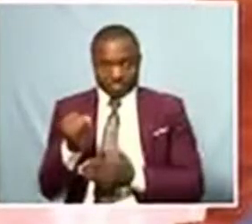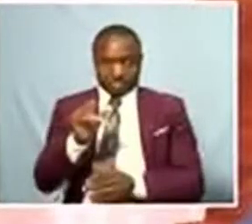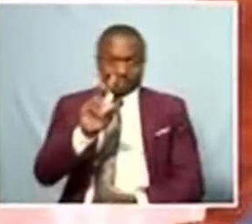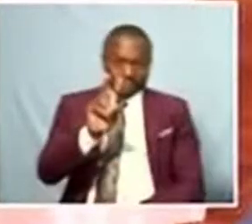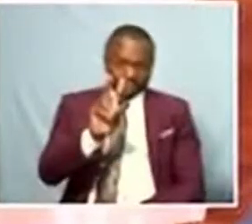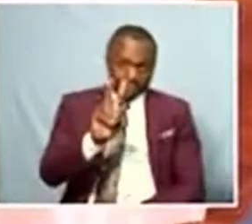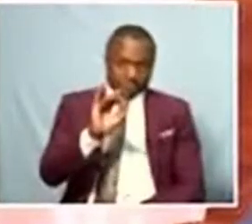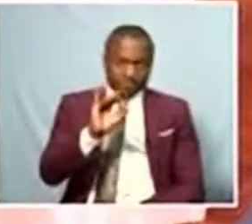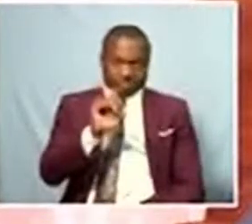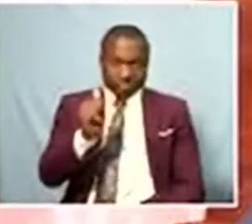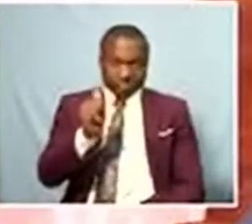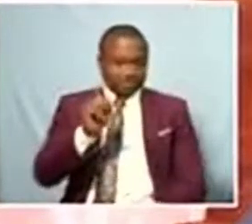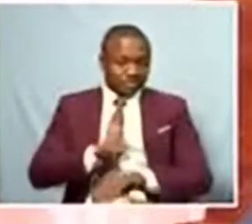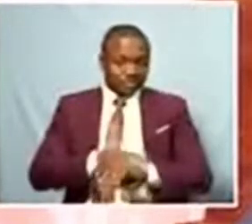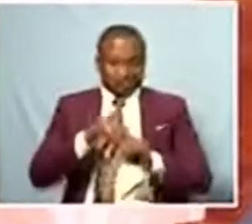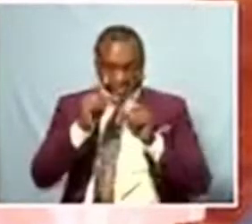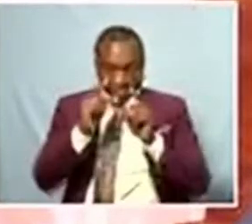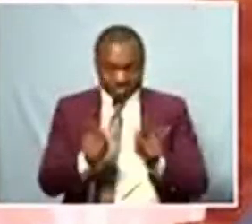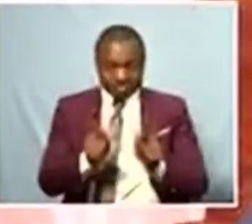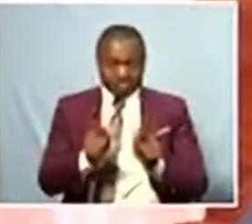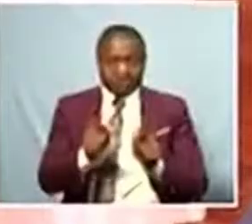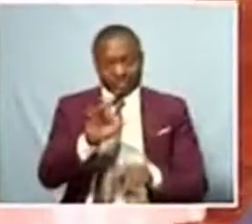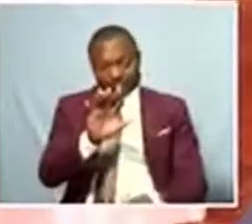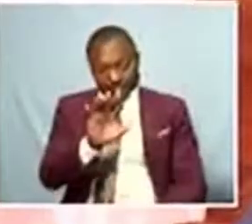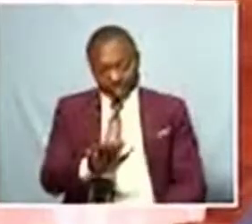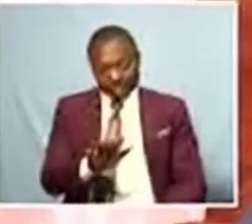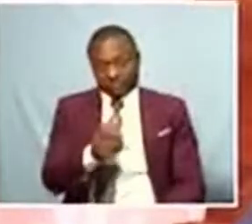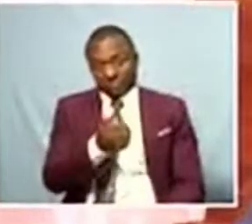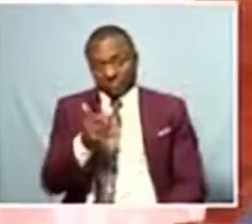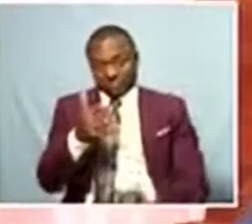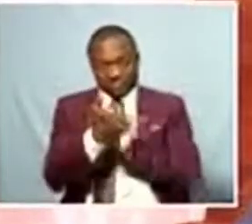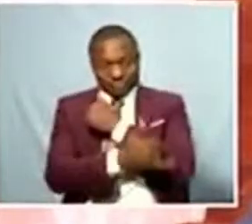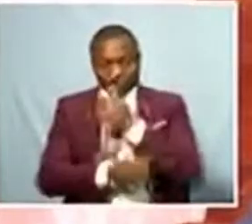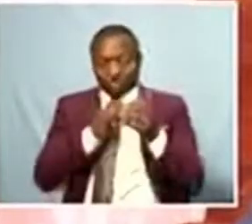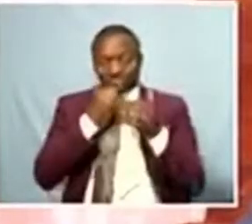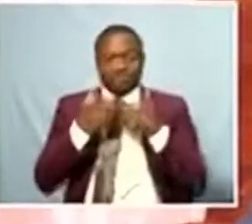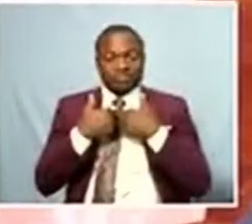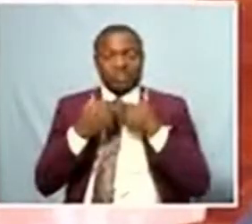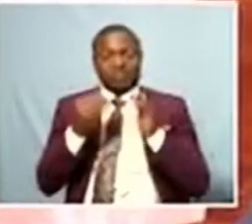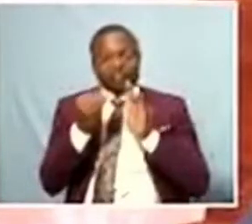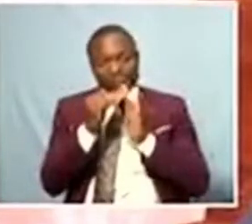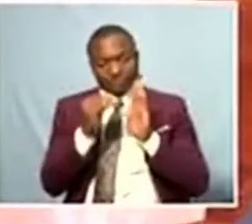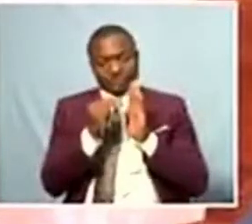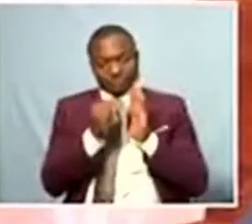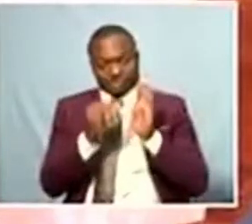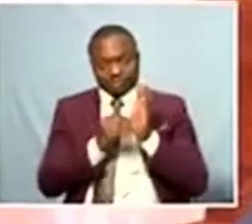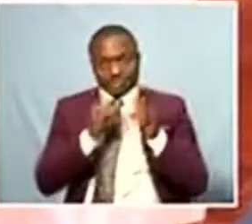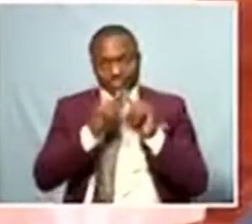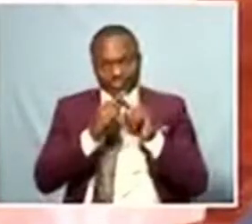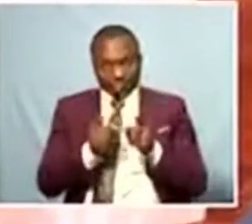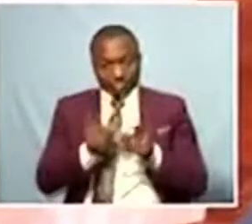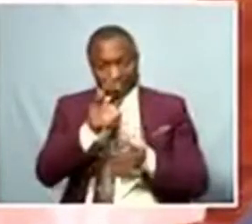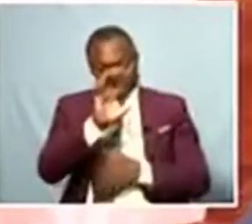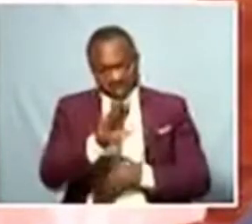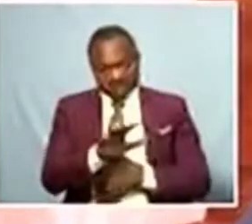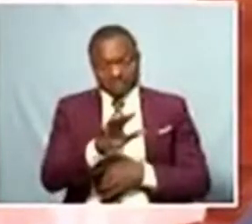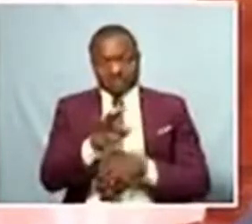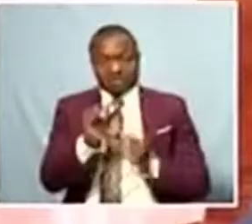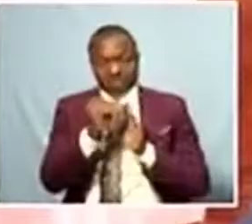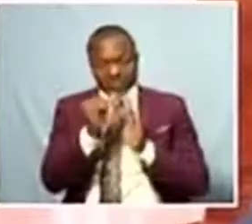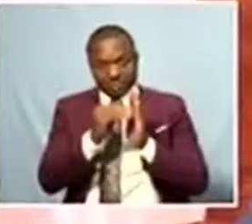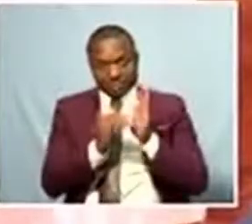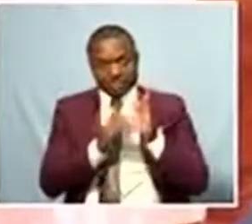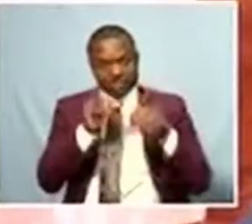visas on arrival is available for certain countries. I don't have the list with me, but there was a list that was released not too long